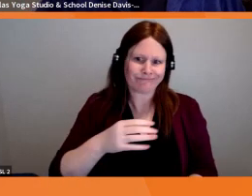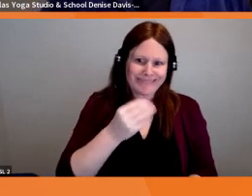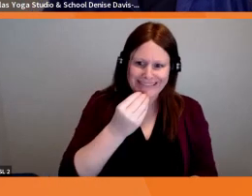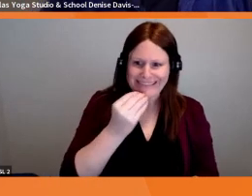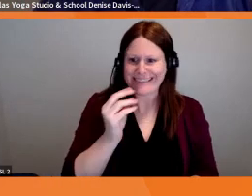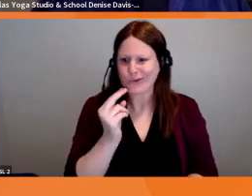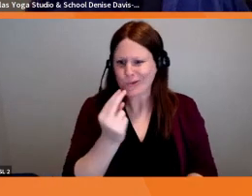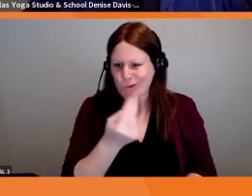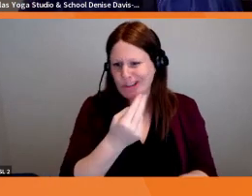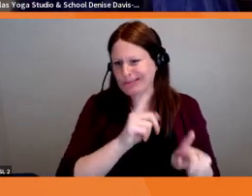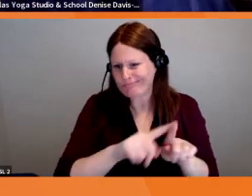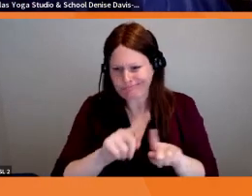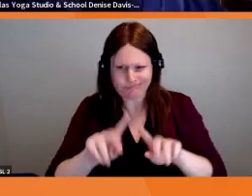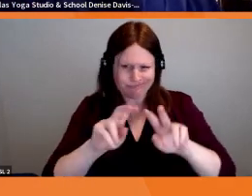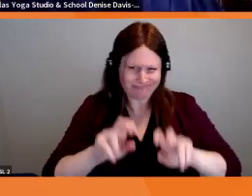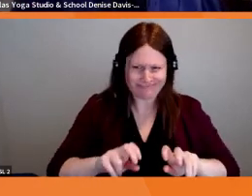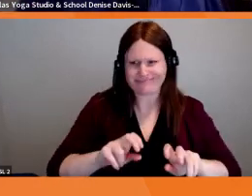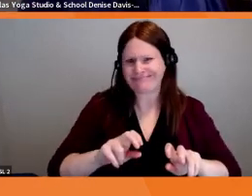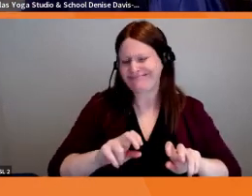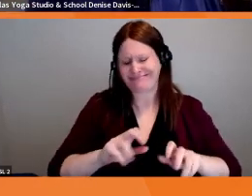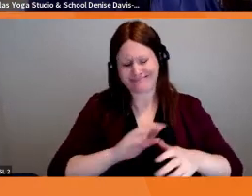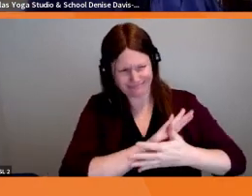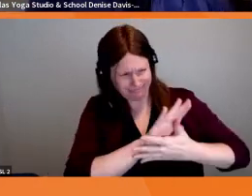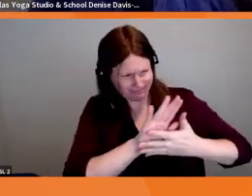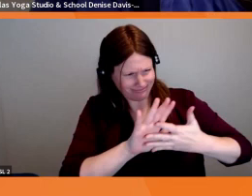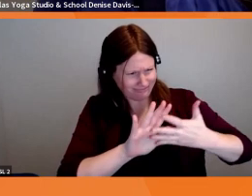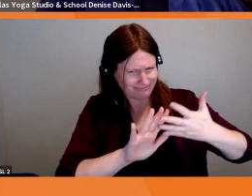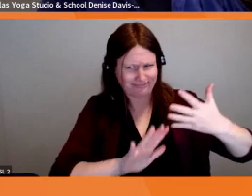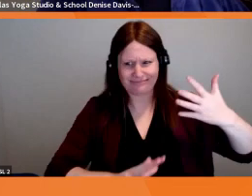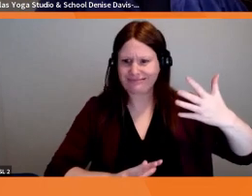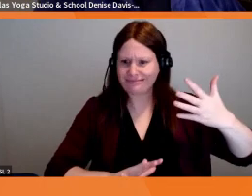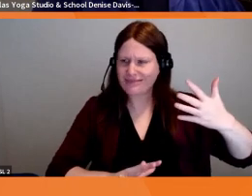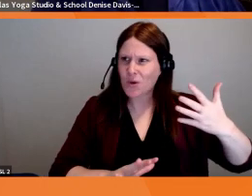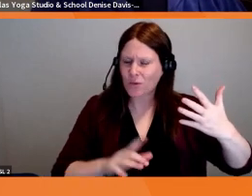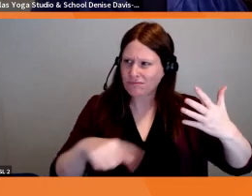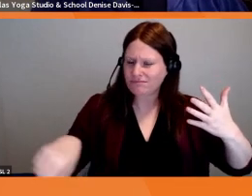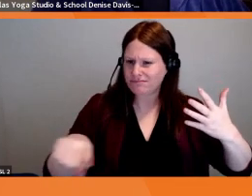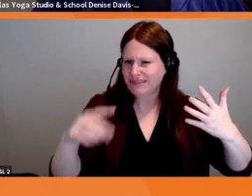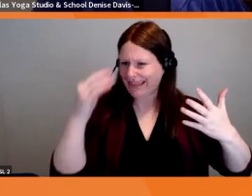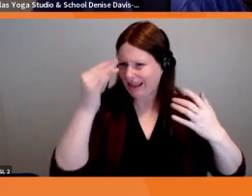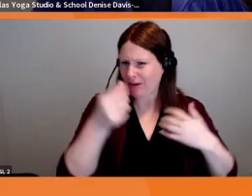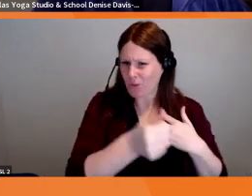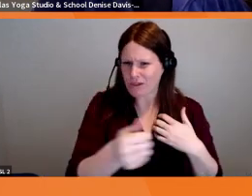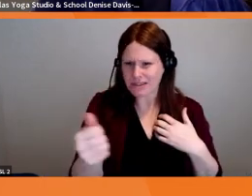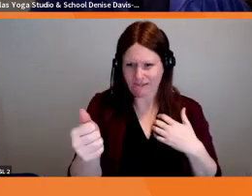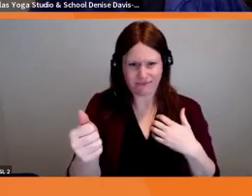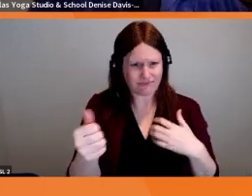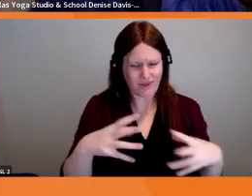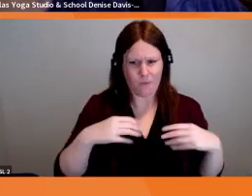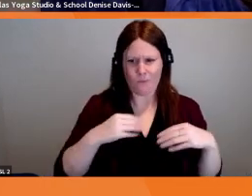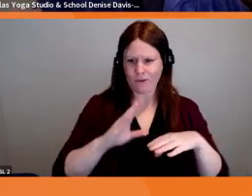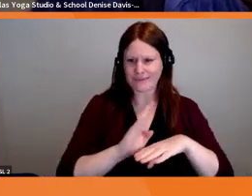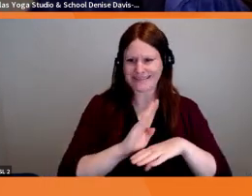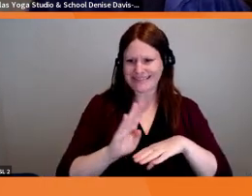at diet. So as entrepreneurs, it's like, how can we find a way to take a microcosm or